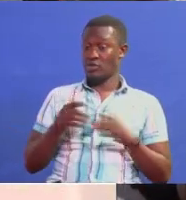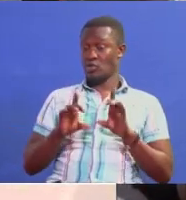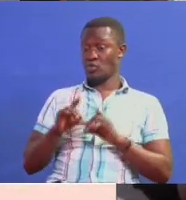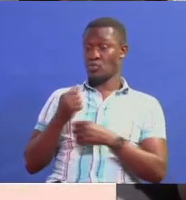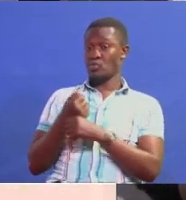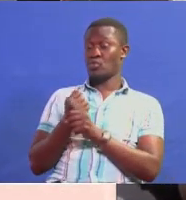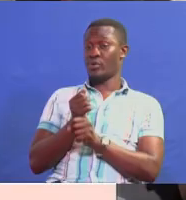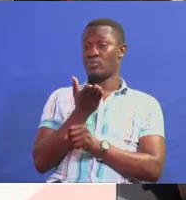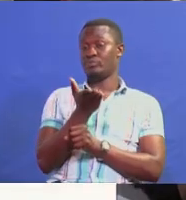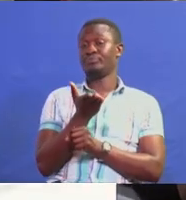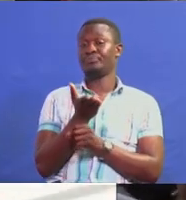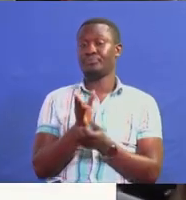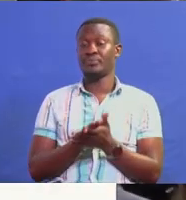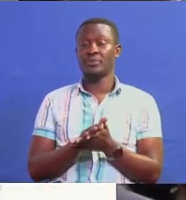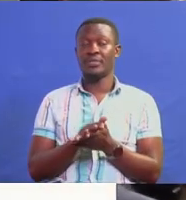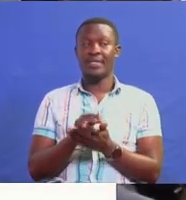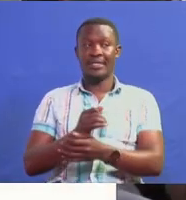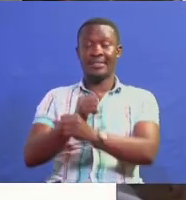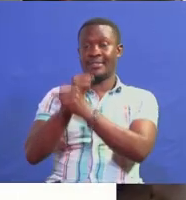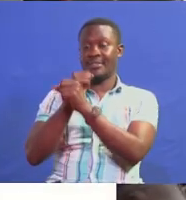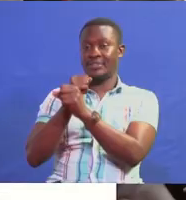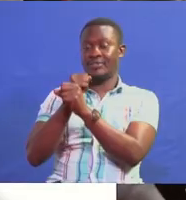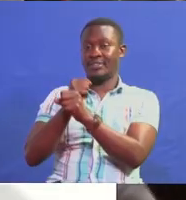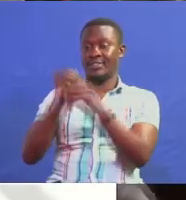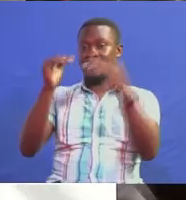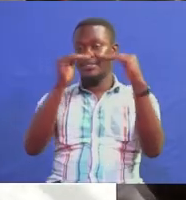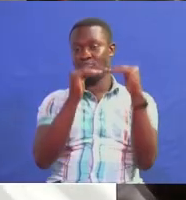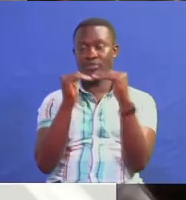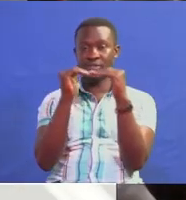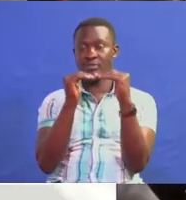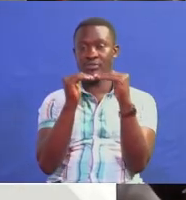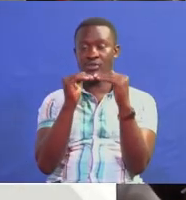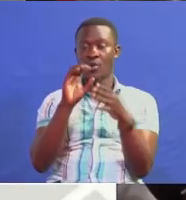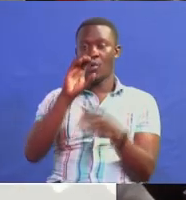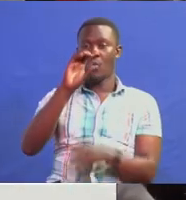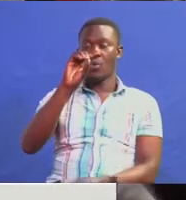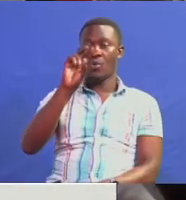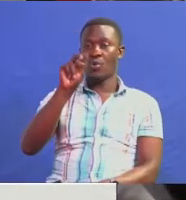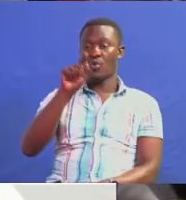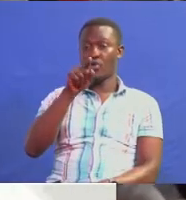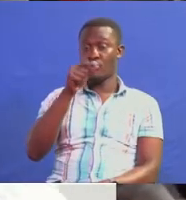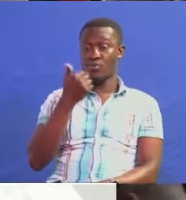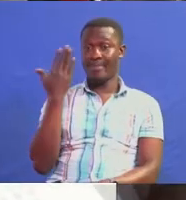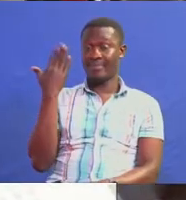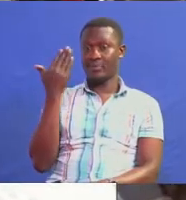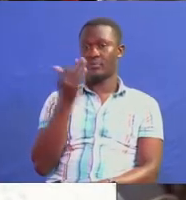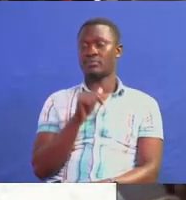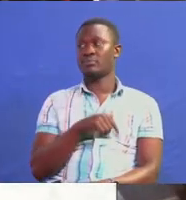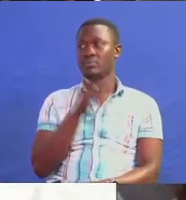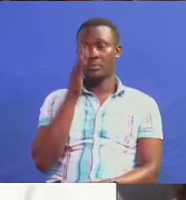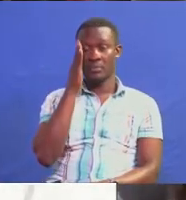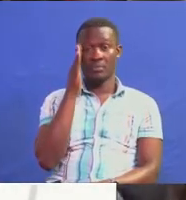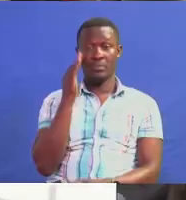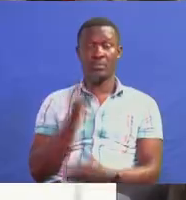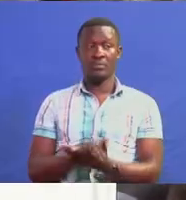wao na kazi. Let us strengthen the democracy. ODM, unajua ulikuwa katika ODM?